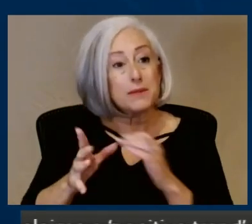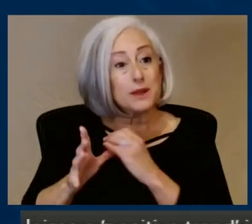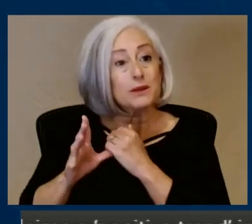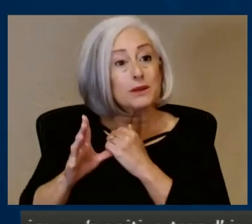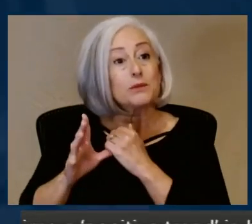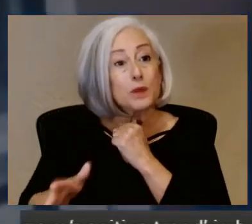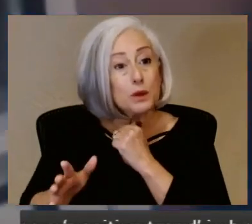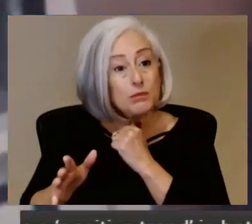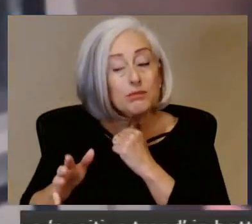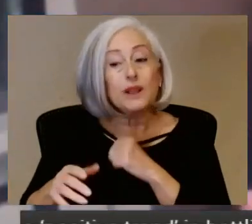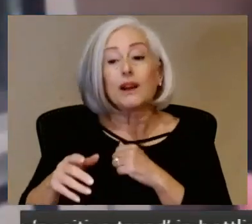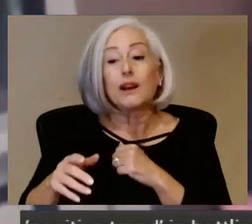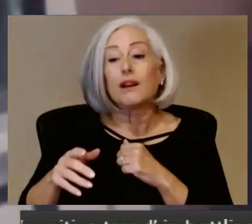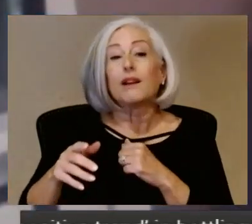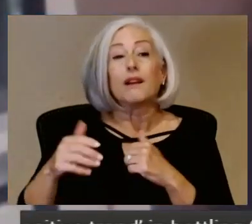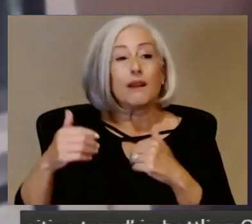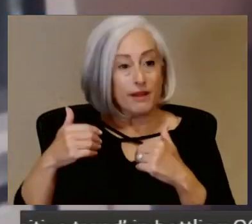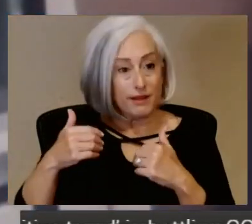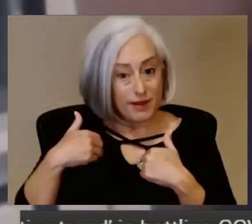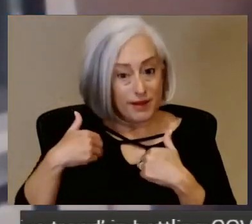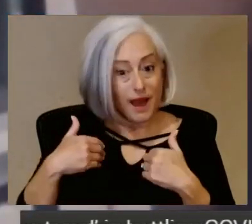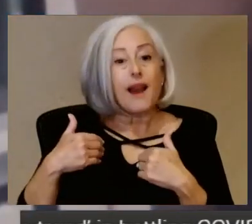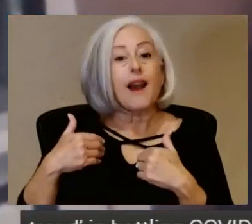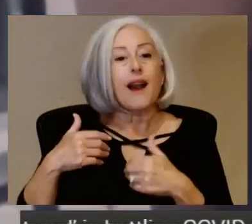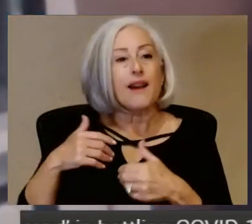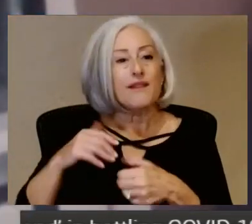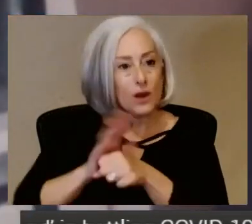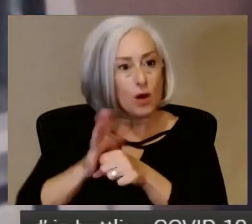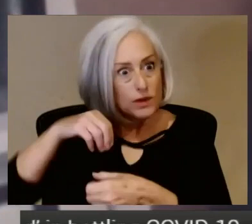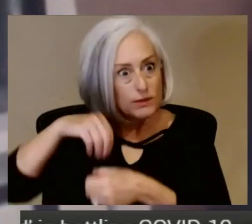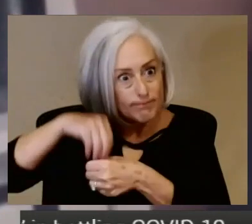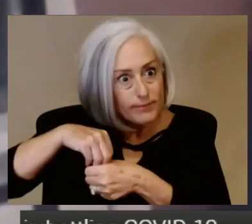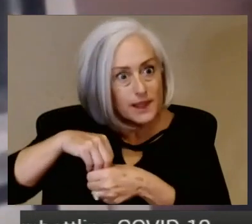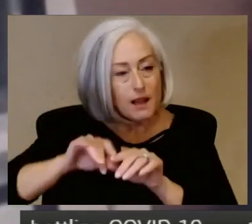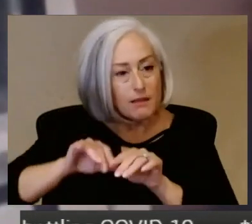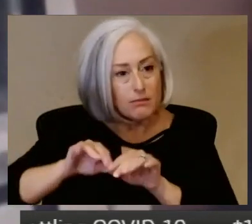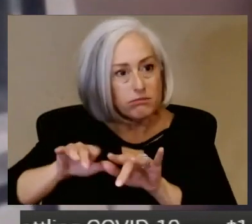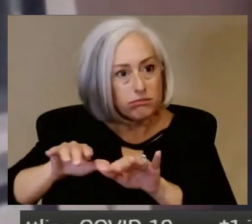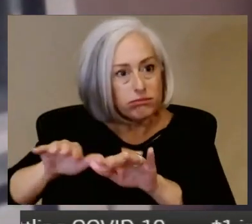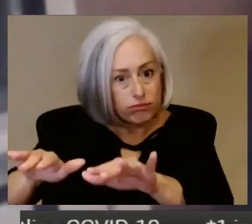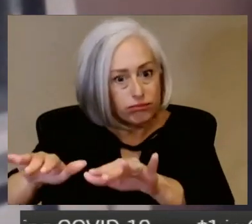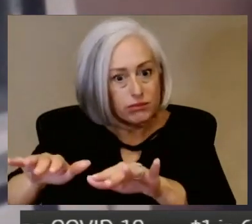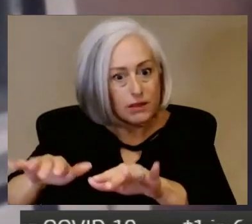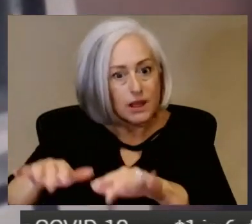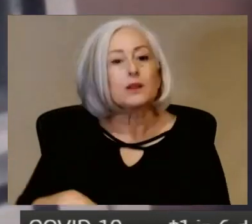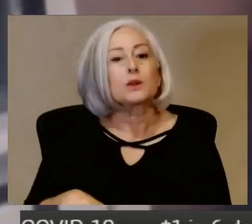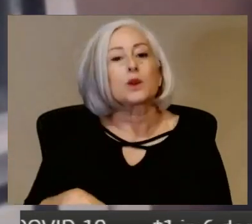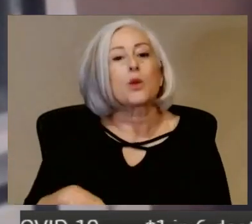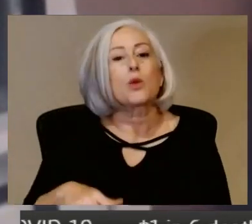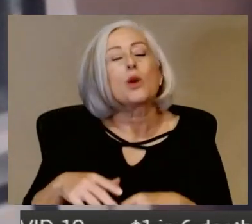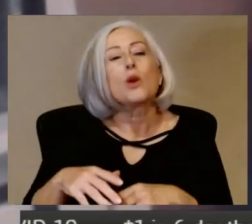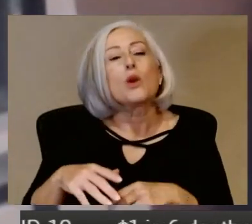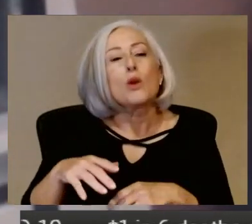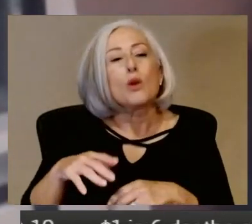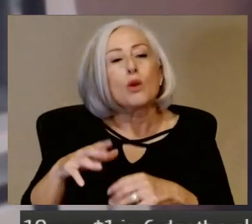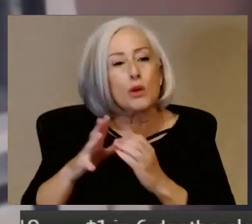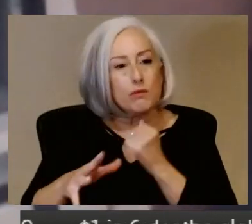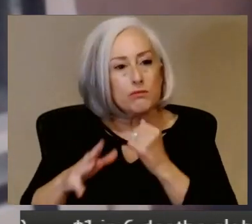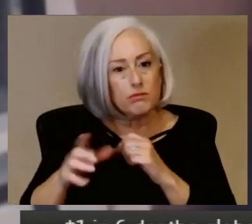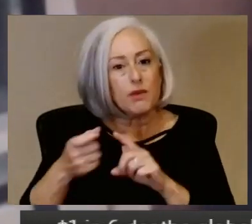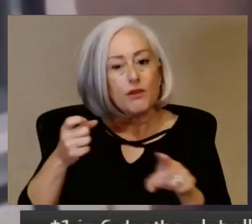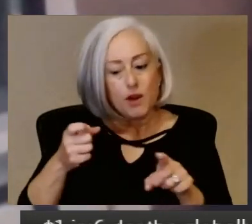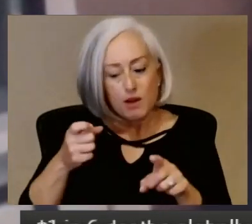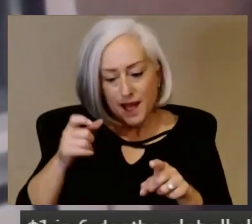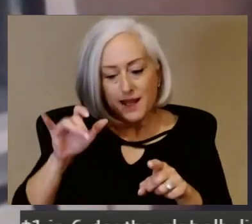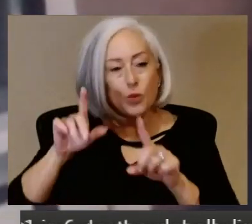cleared infection or their immune system is starting to kill off that infection. And the waste products of that virus are what we're detecting in the water.